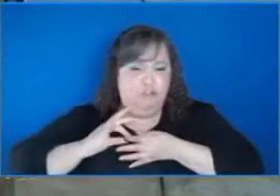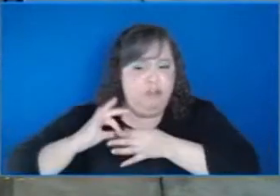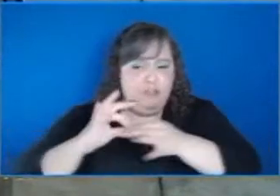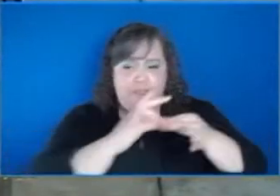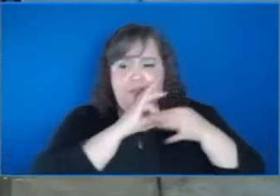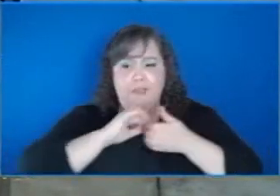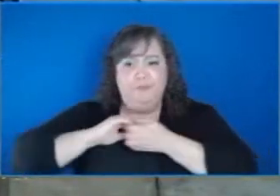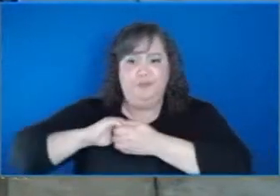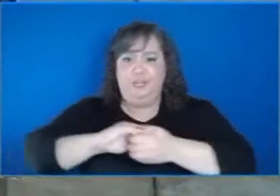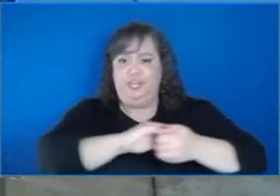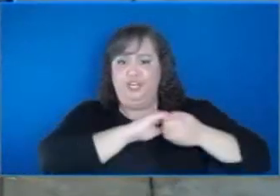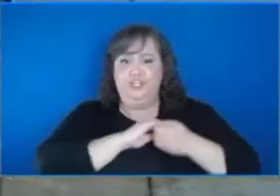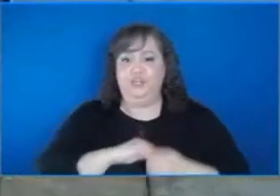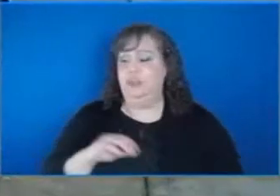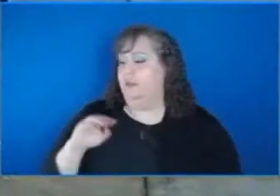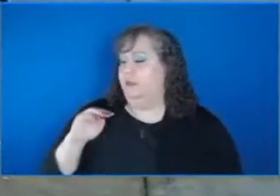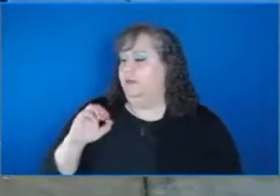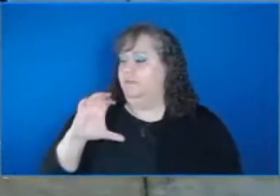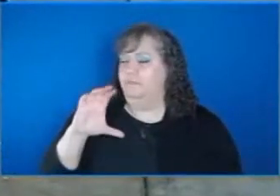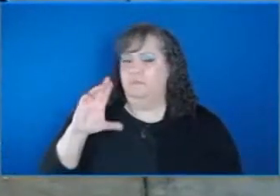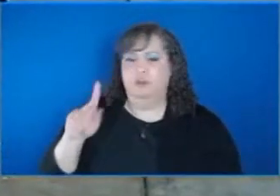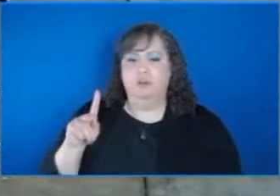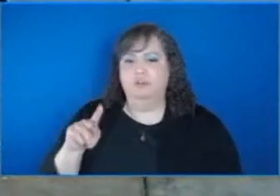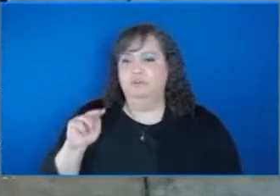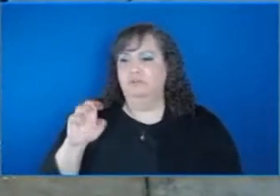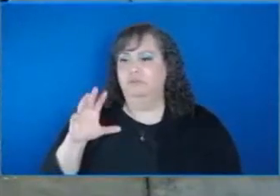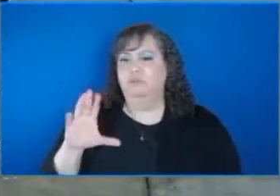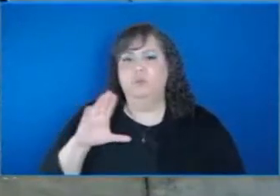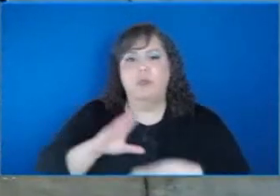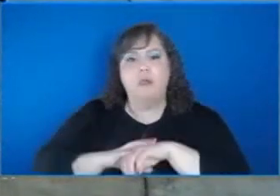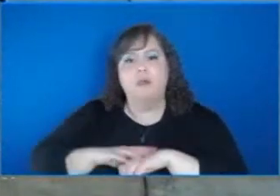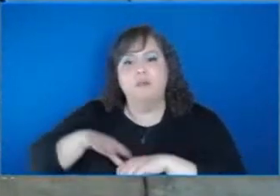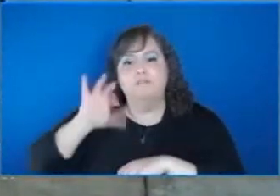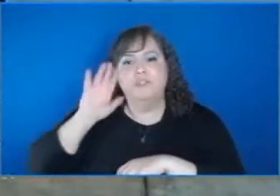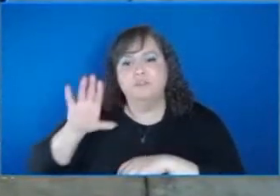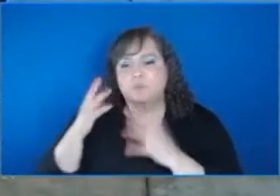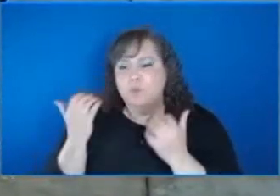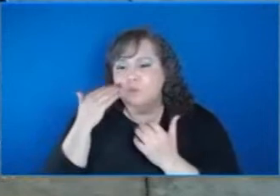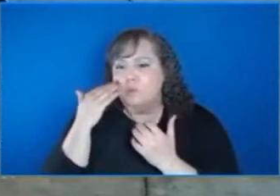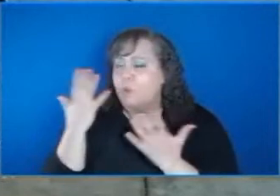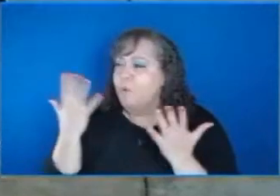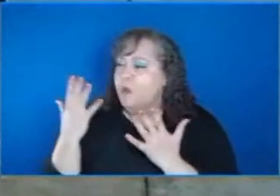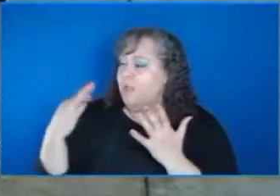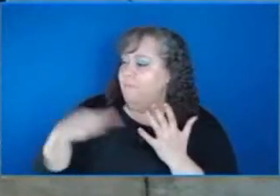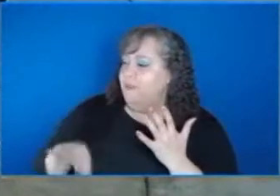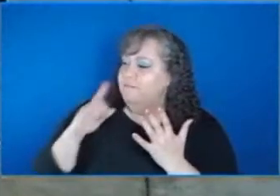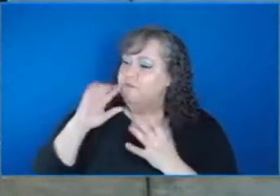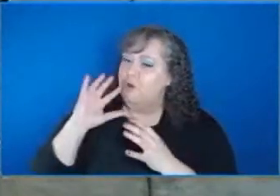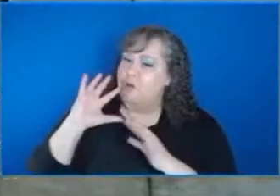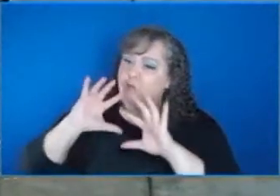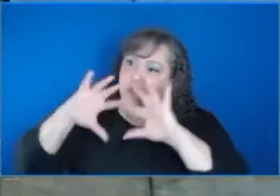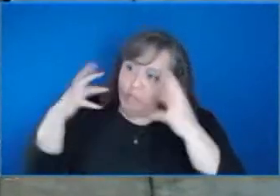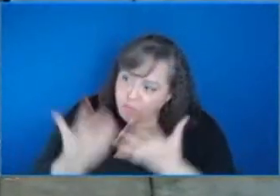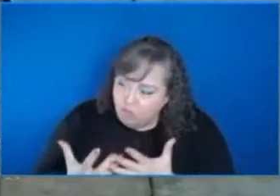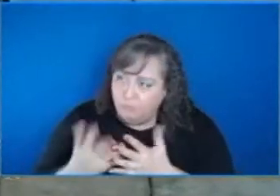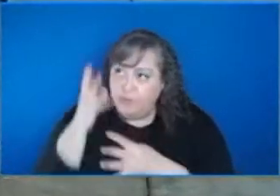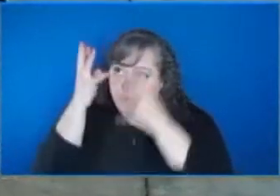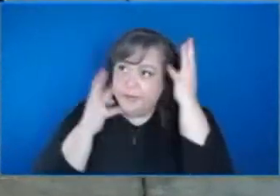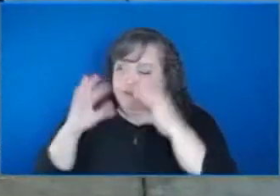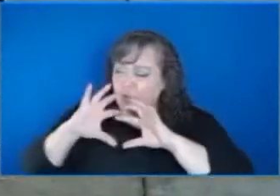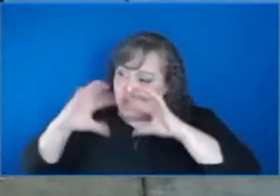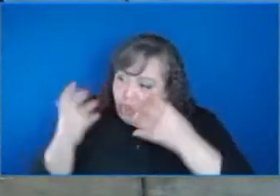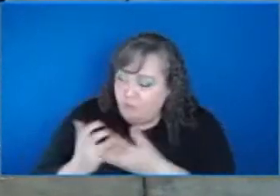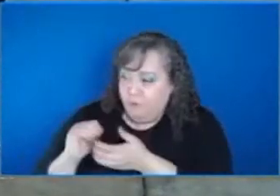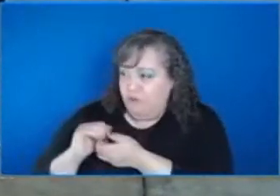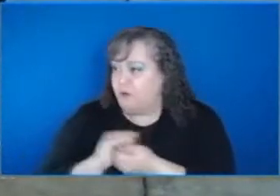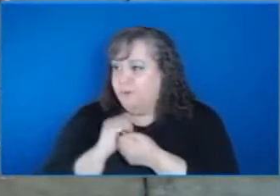New on Facebook wants to know, what are the benefits of global creativity and global cooperation in such an important mission?